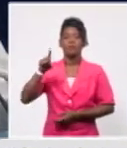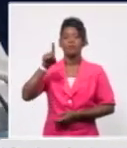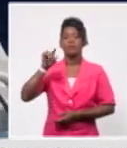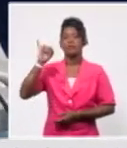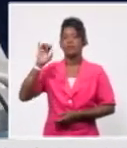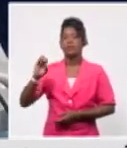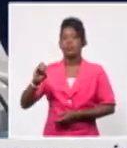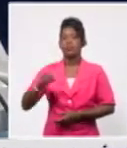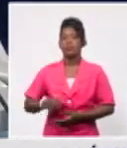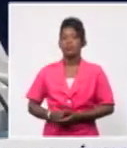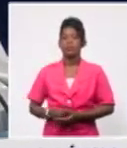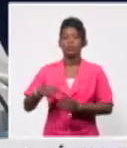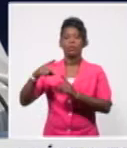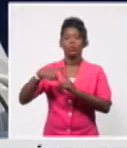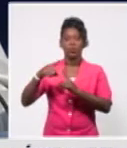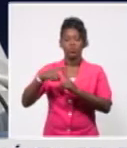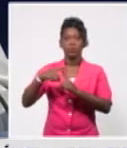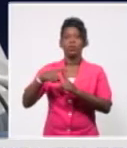44 or